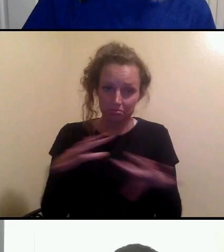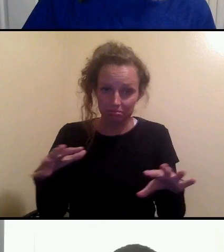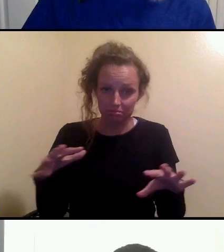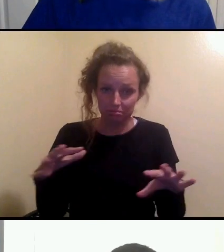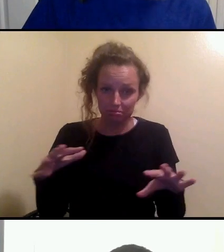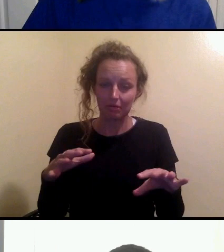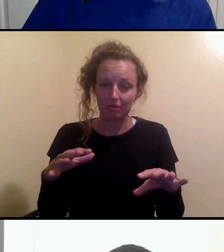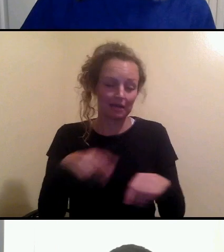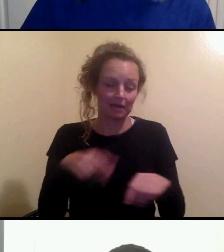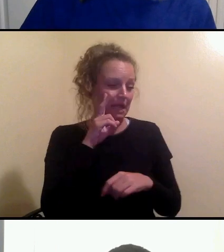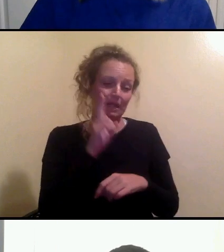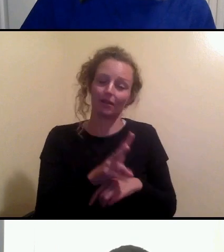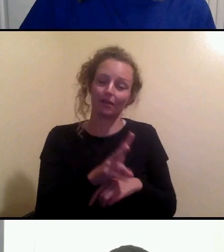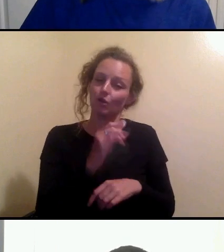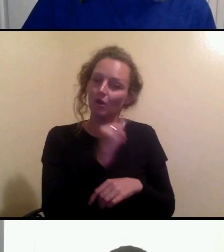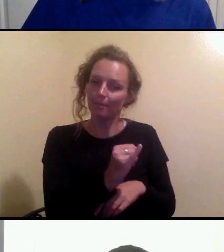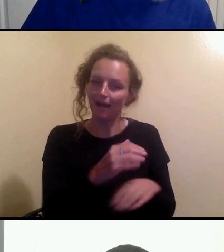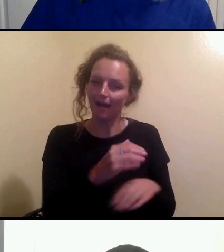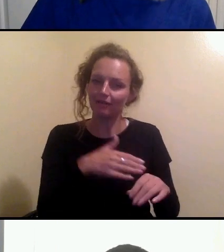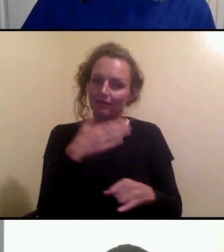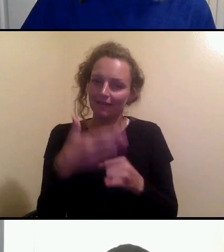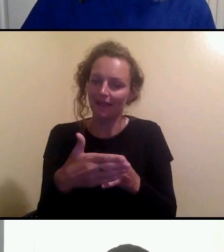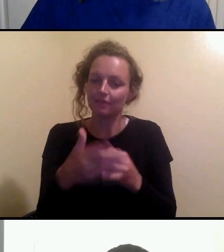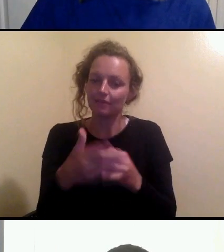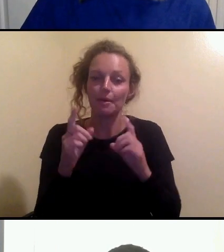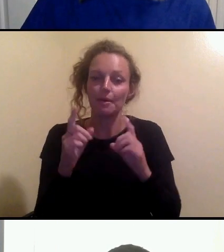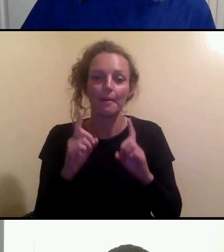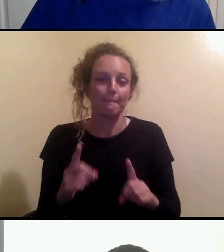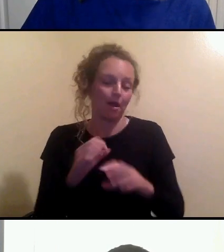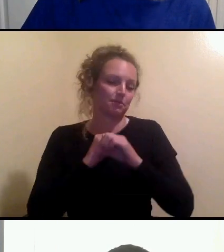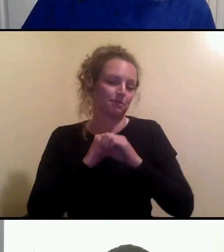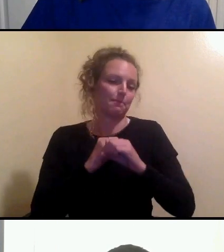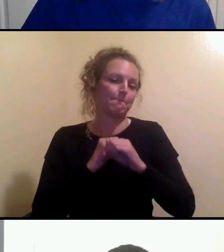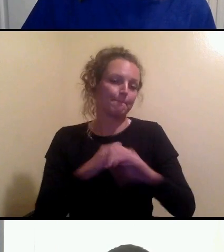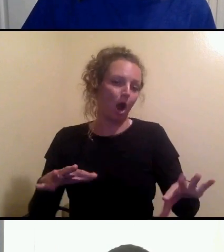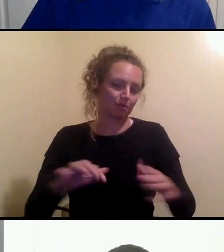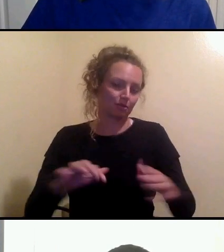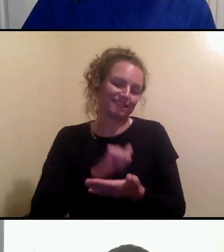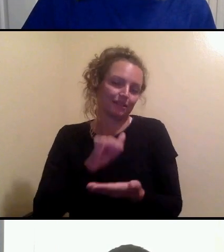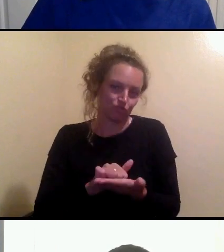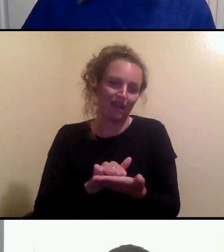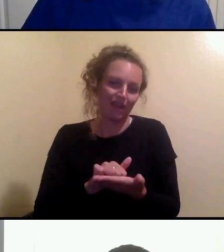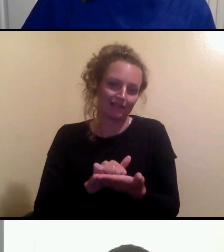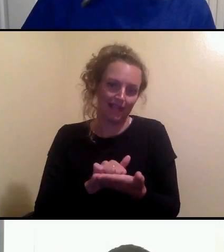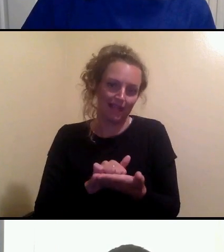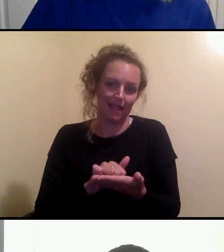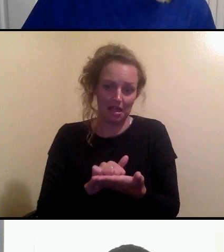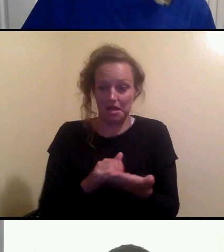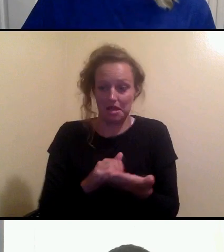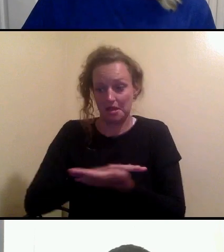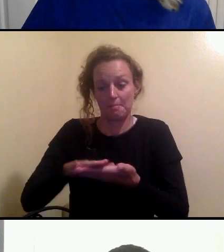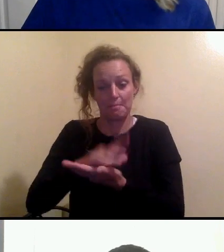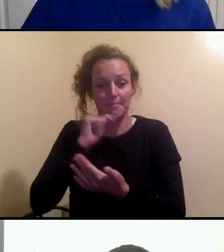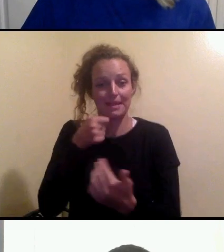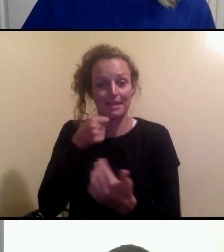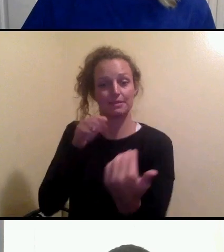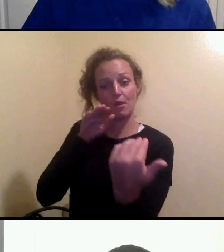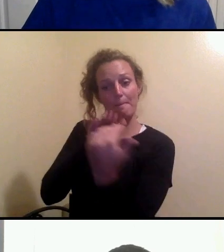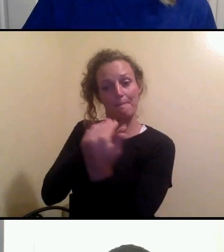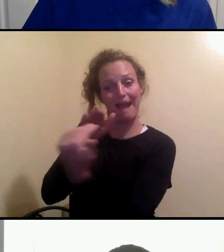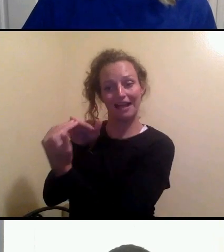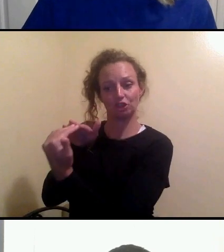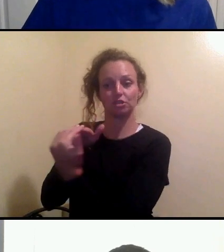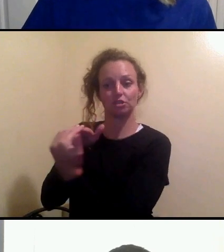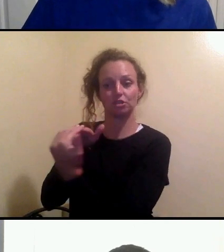is a huge part of it, because people with disabilities are making decisions based on what they're finding online. Here's some more numbers on technology use.